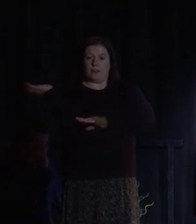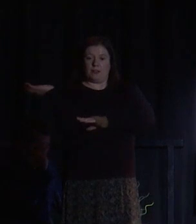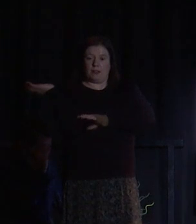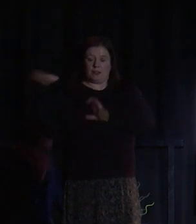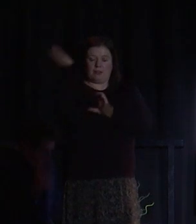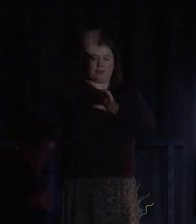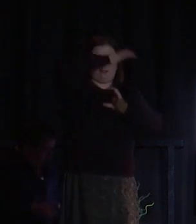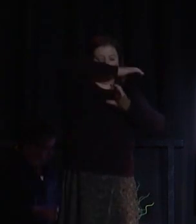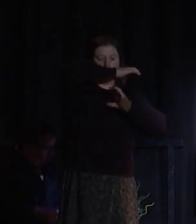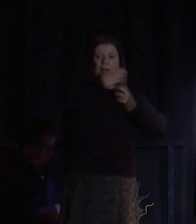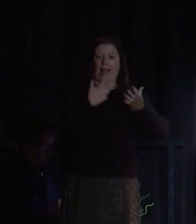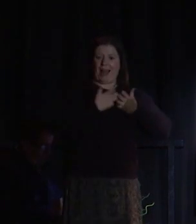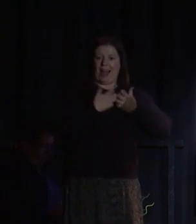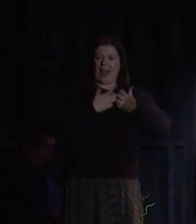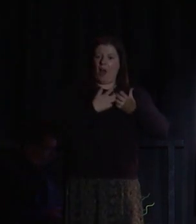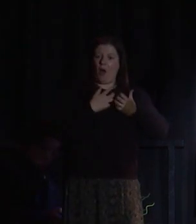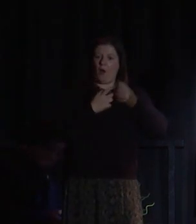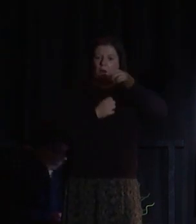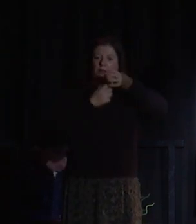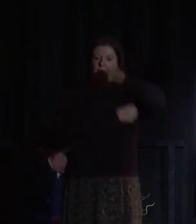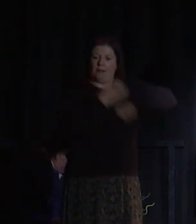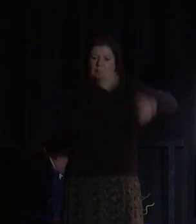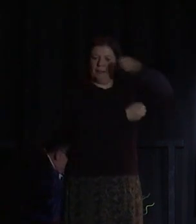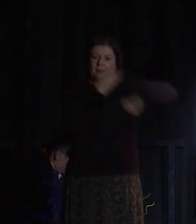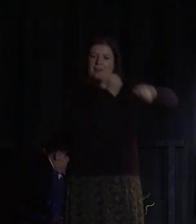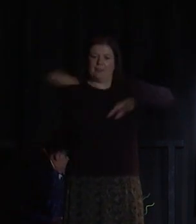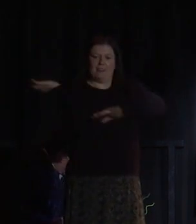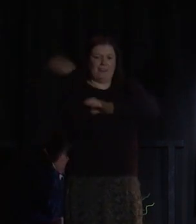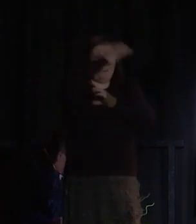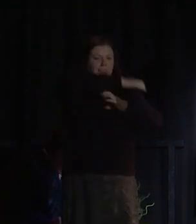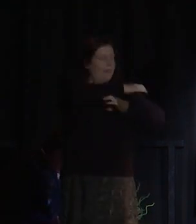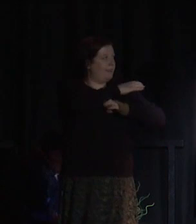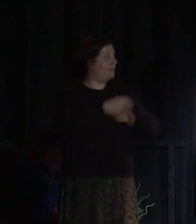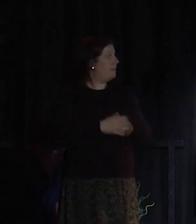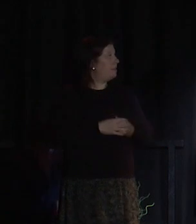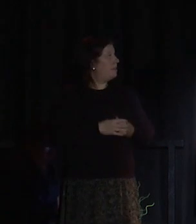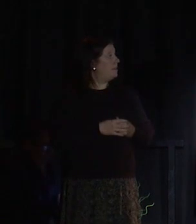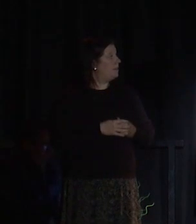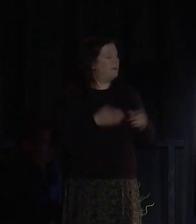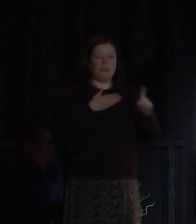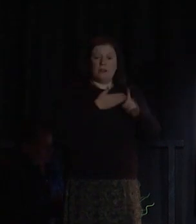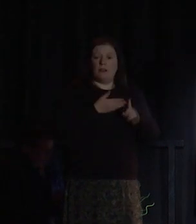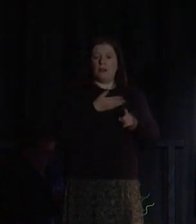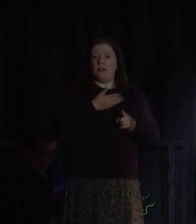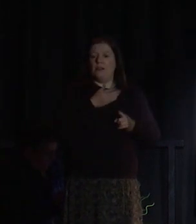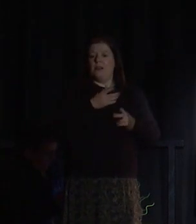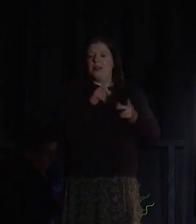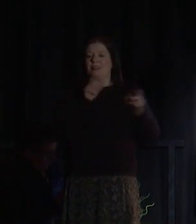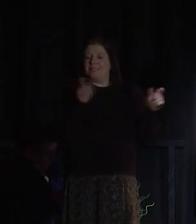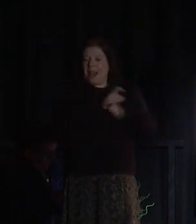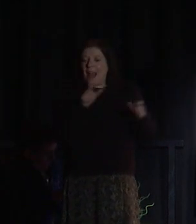tube using some sort of kinetic rigging. The impetus for the show is specific learning disabilities, which stuff like dyslexia,